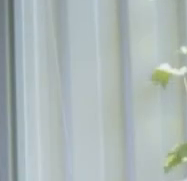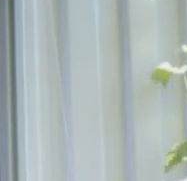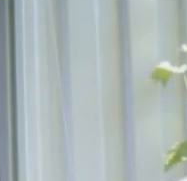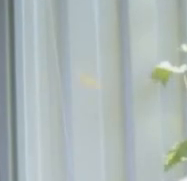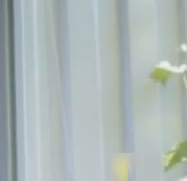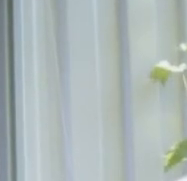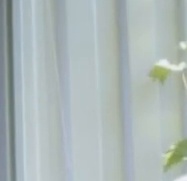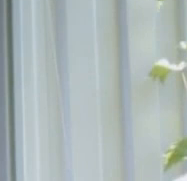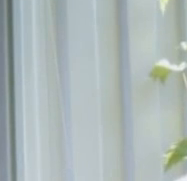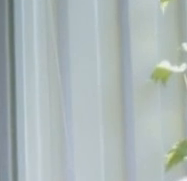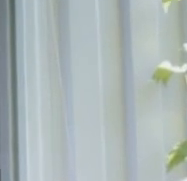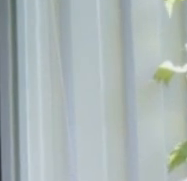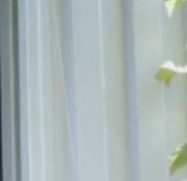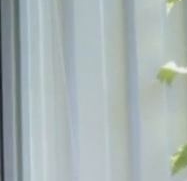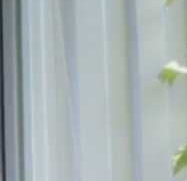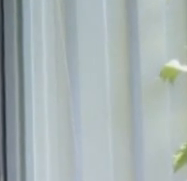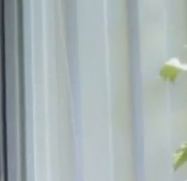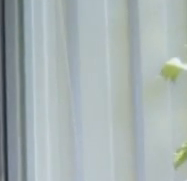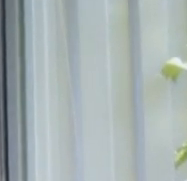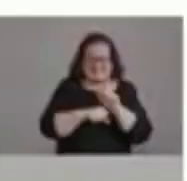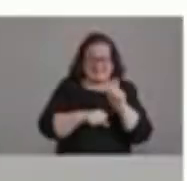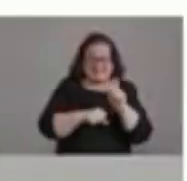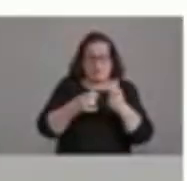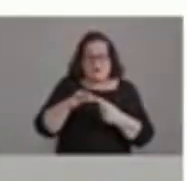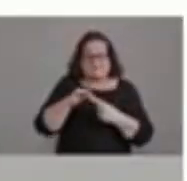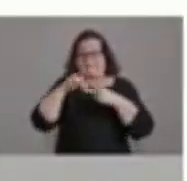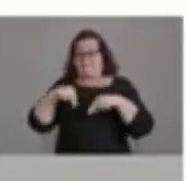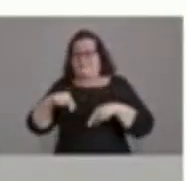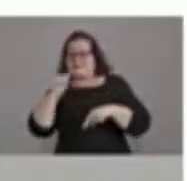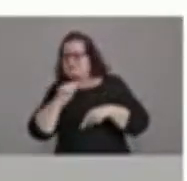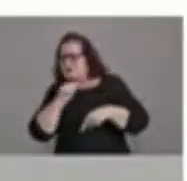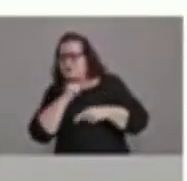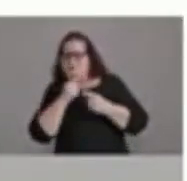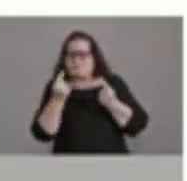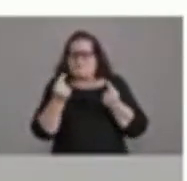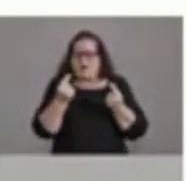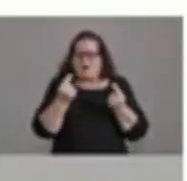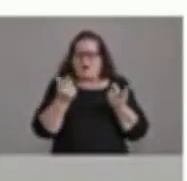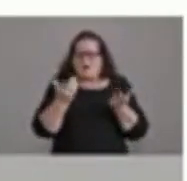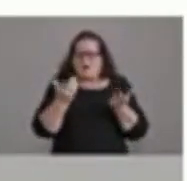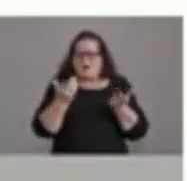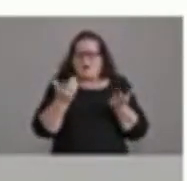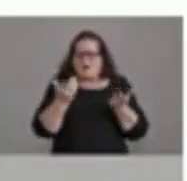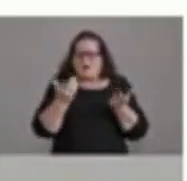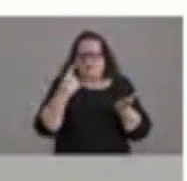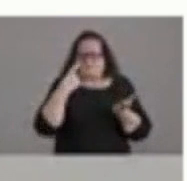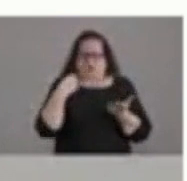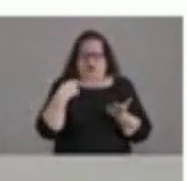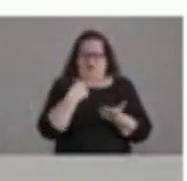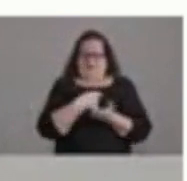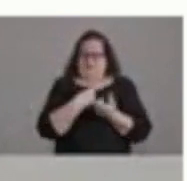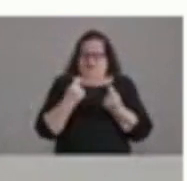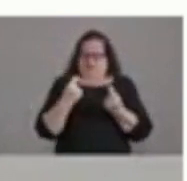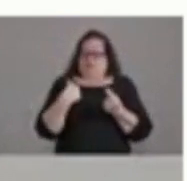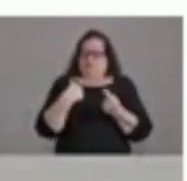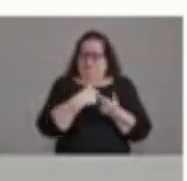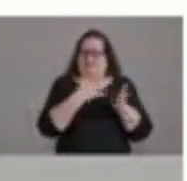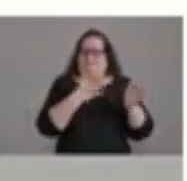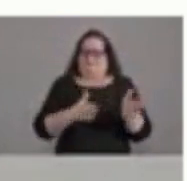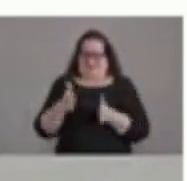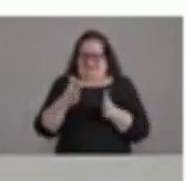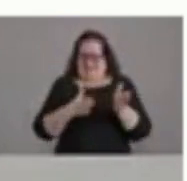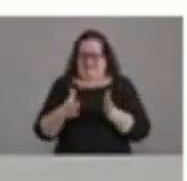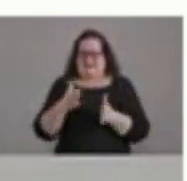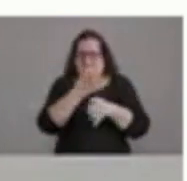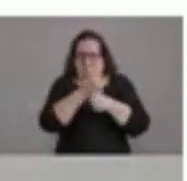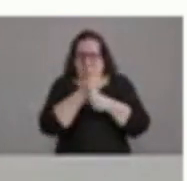is no federal reserve of vaccine doses. For us, we have been planning on the dose we get allocated each week, so